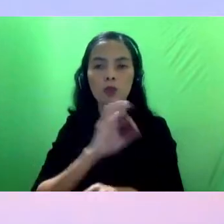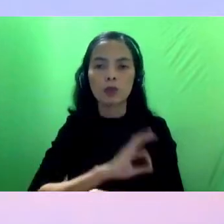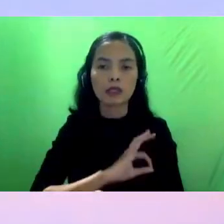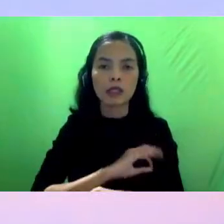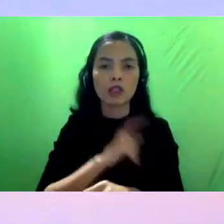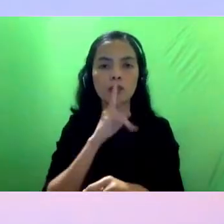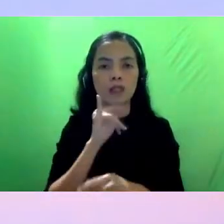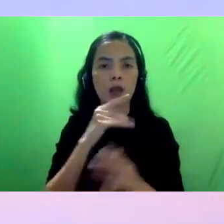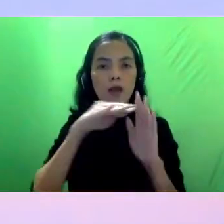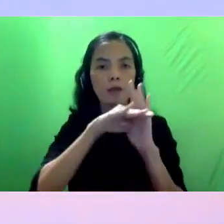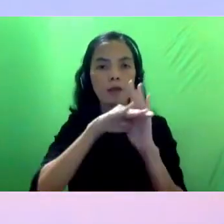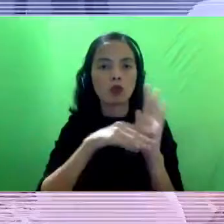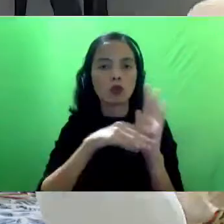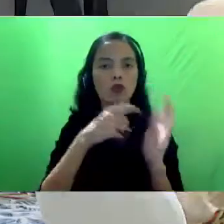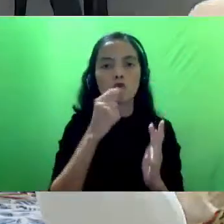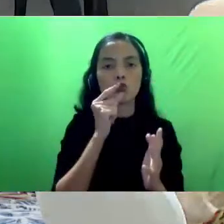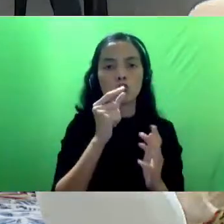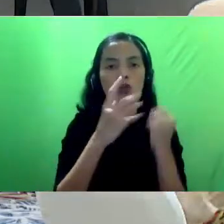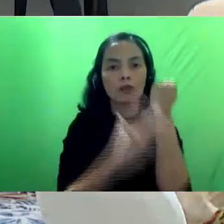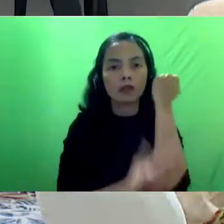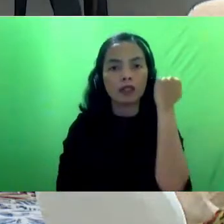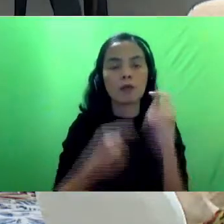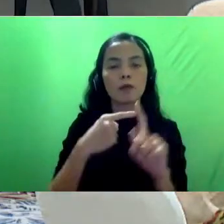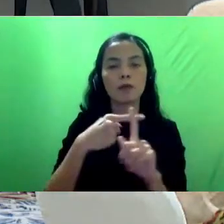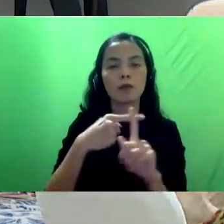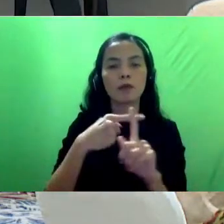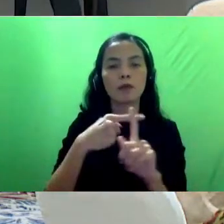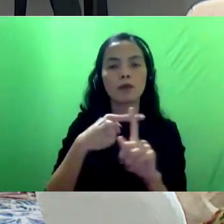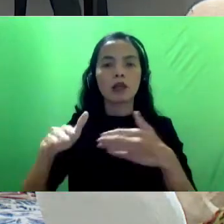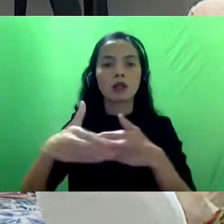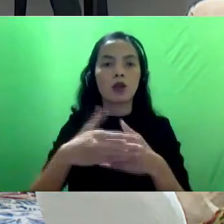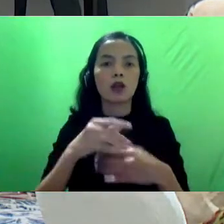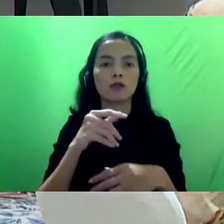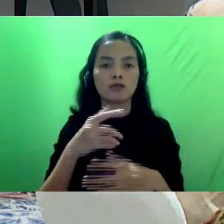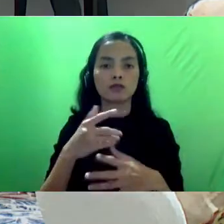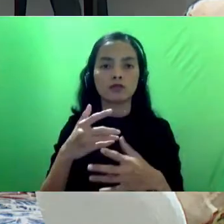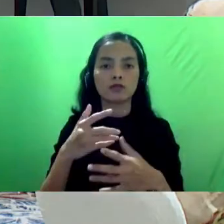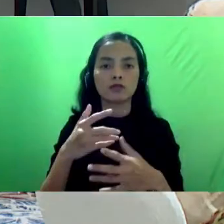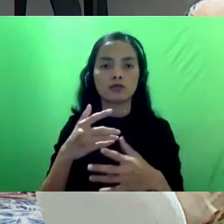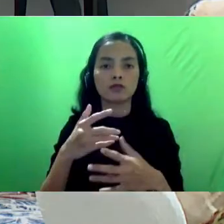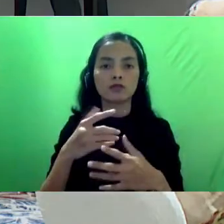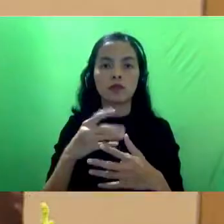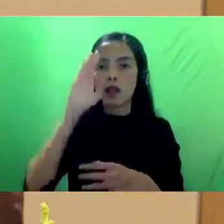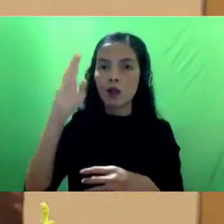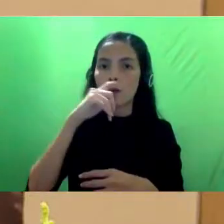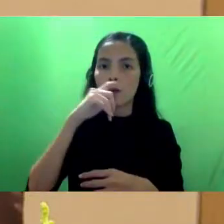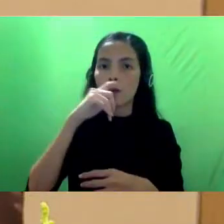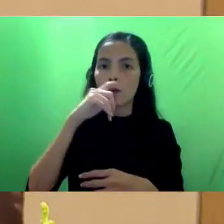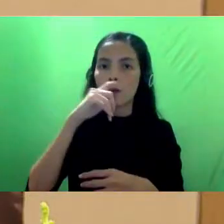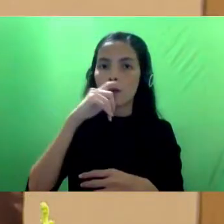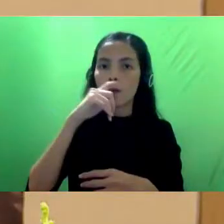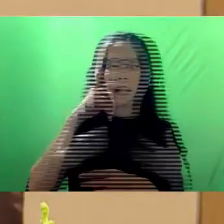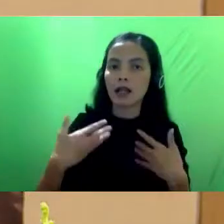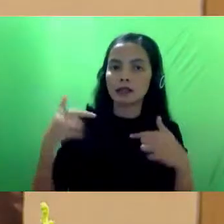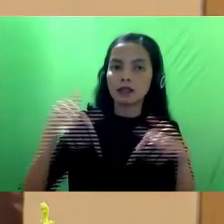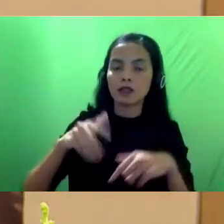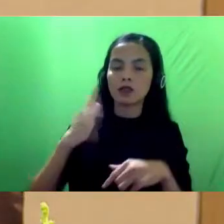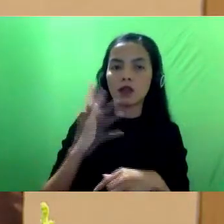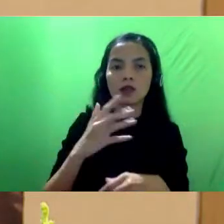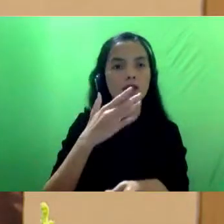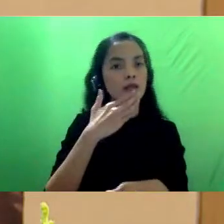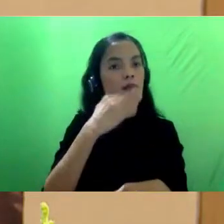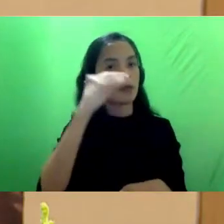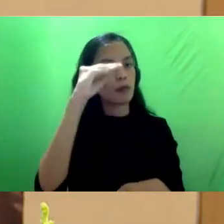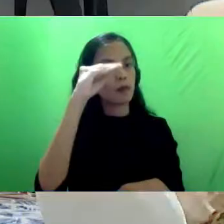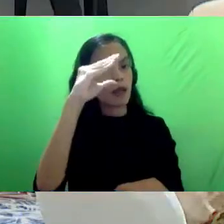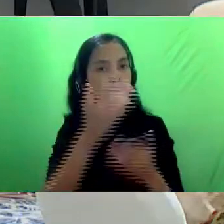measures. Hello, Pak Elan. It's also very happy to have you here at the venue. Selamat pagi semua. And also to join